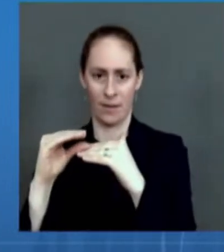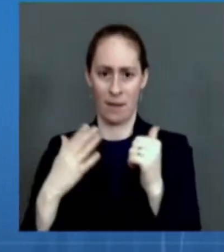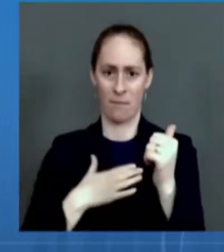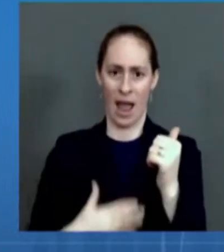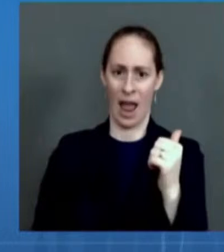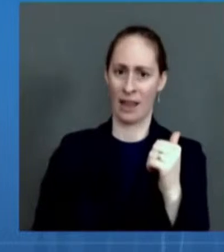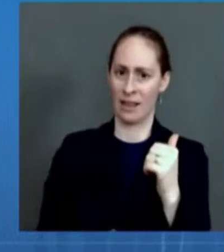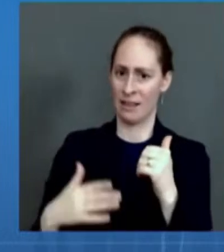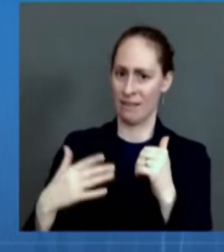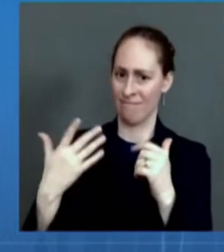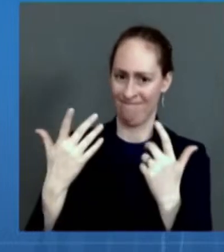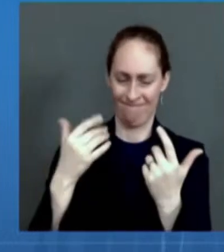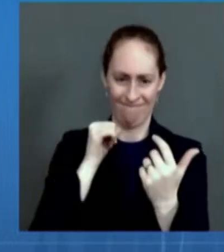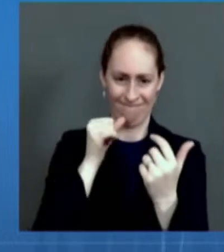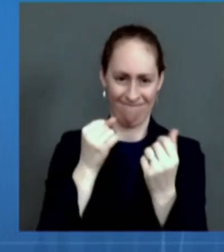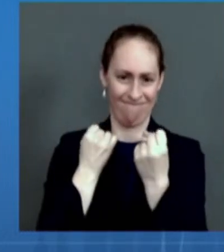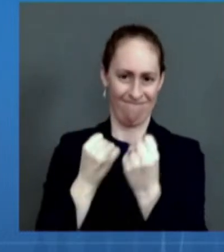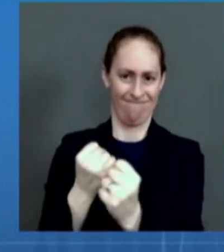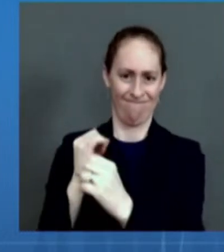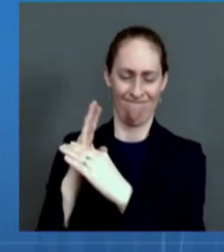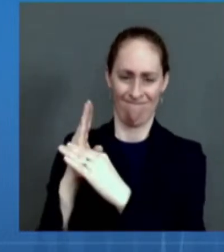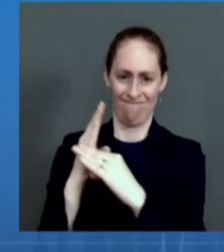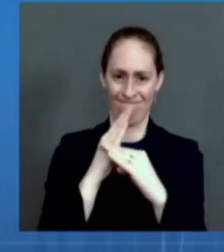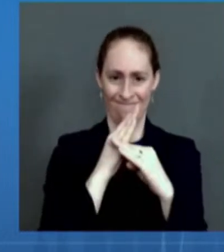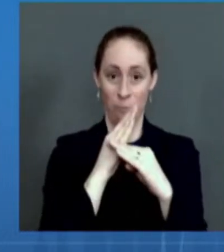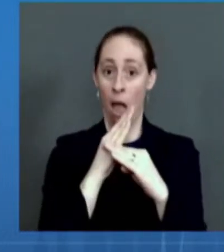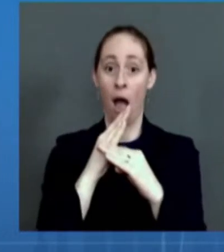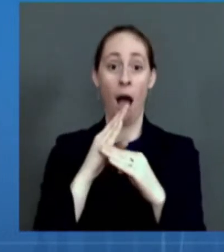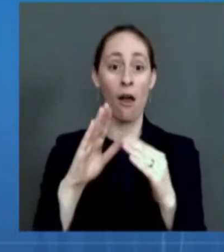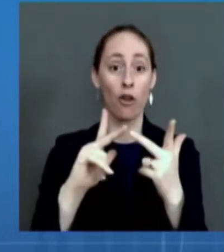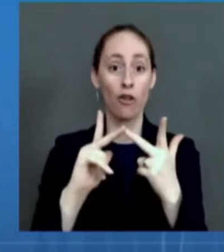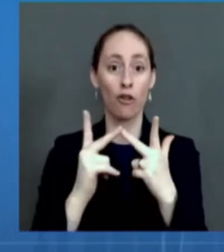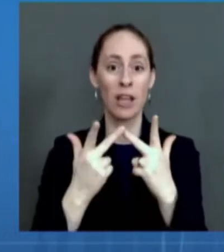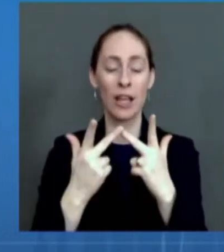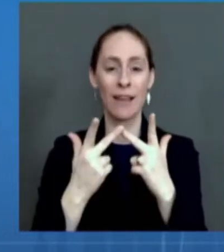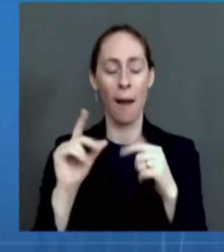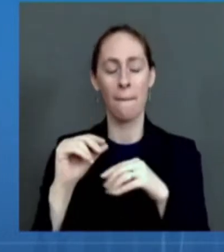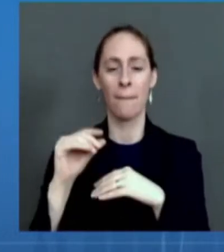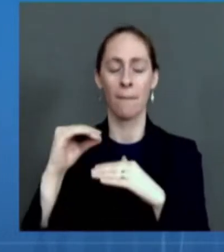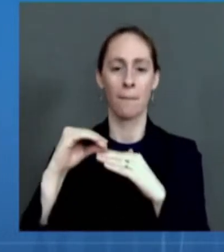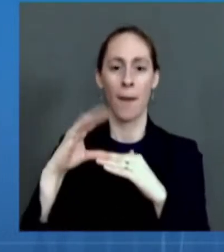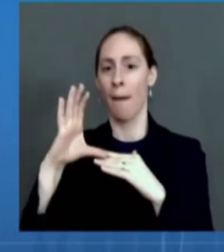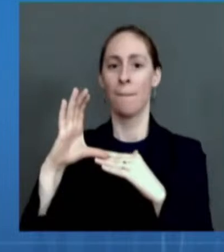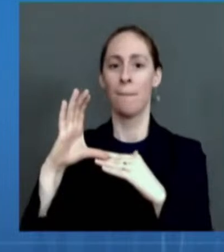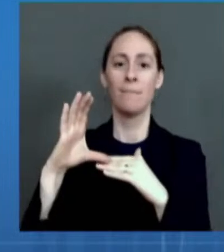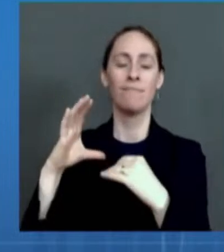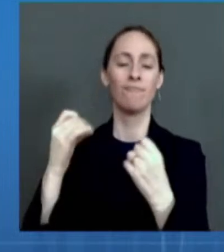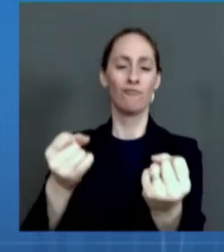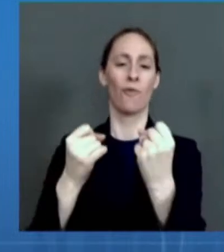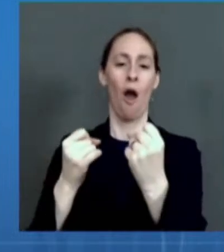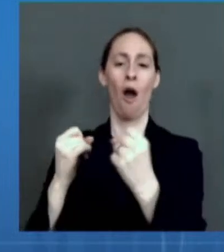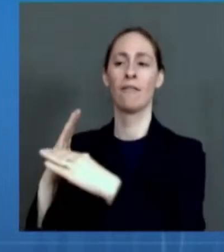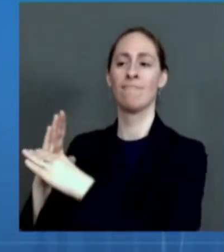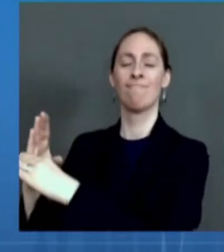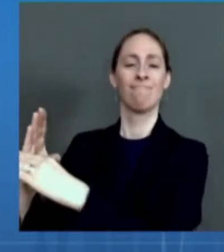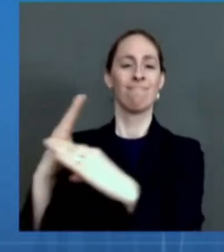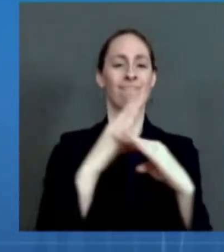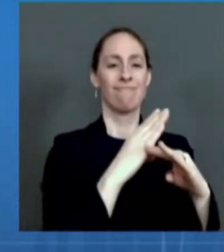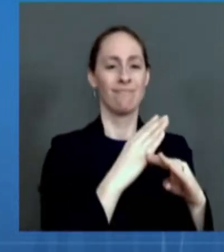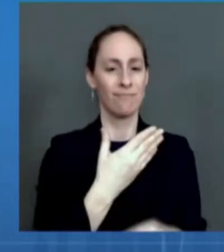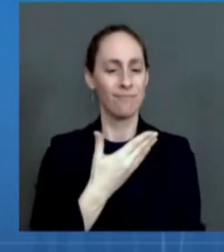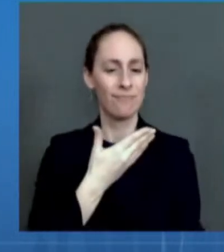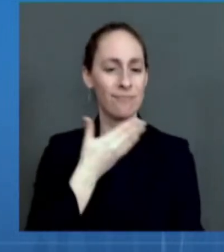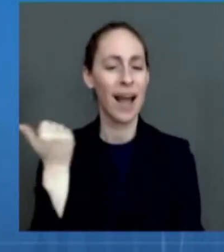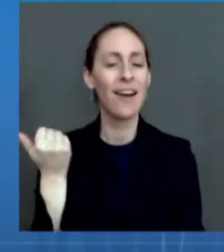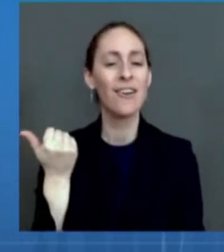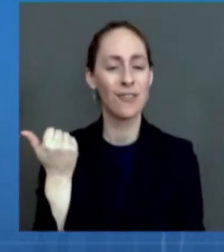well within the protective range. Next slide. If you look at now convalescent sera and take a